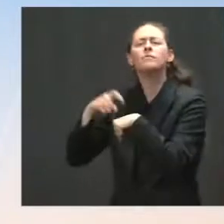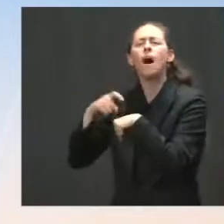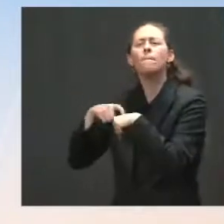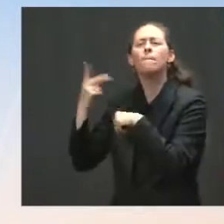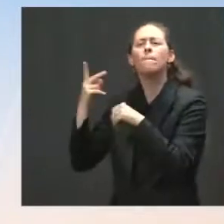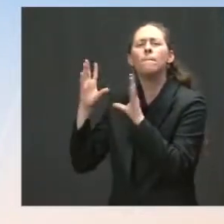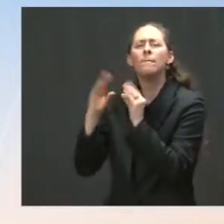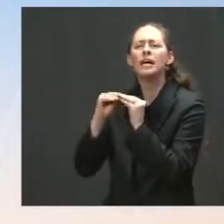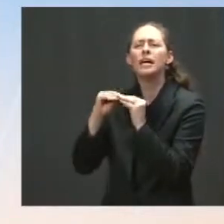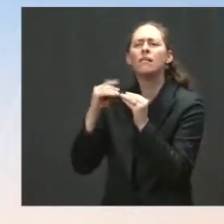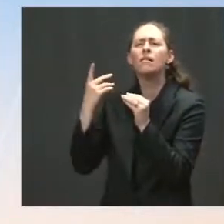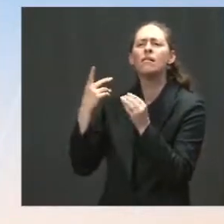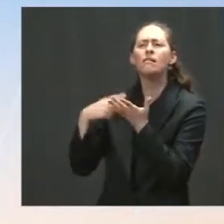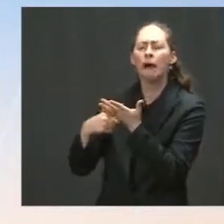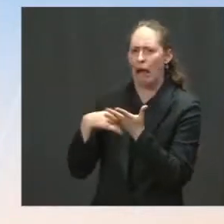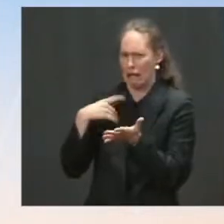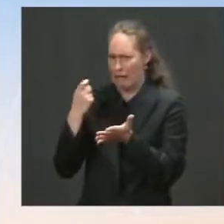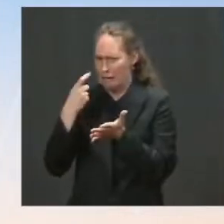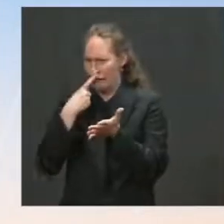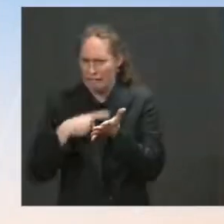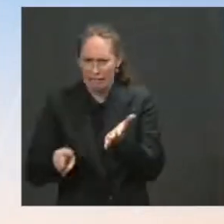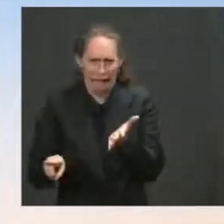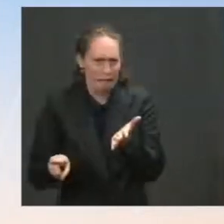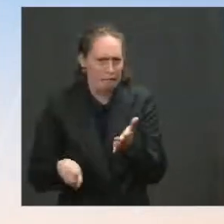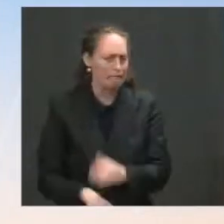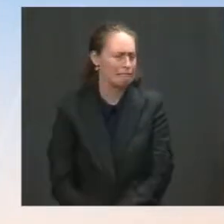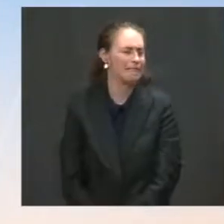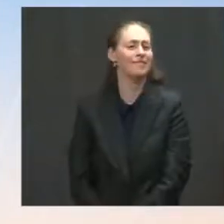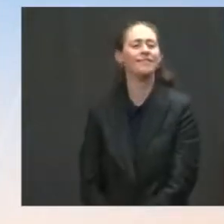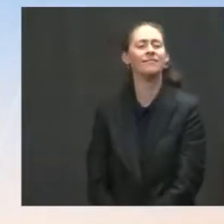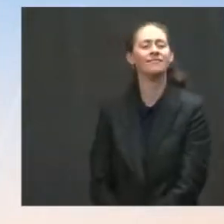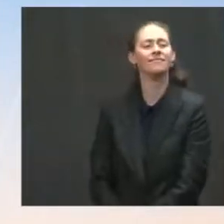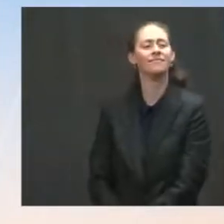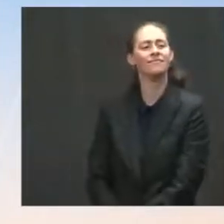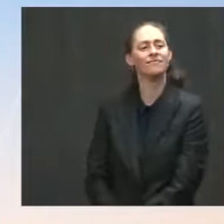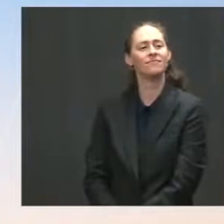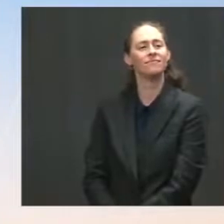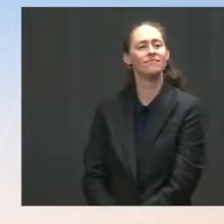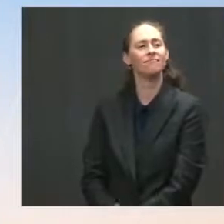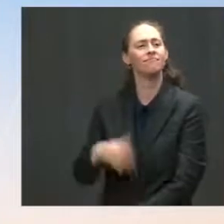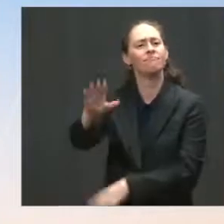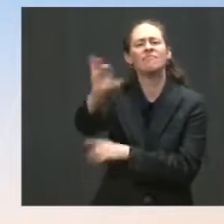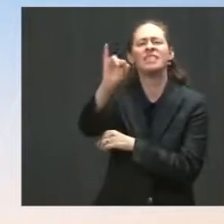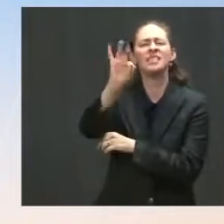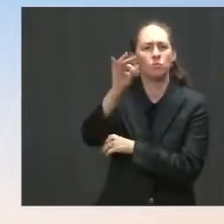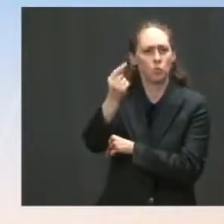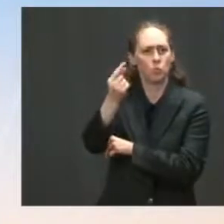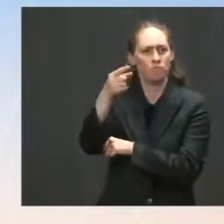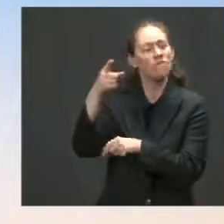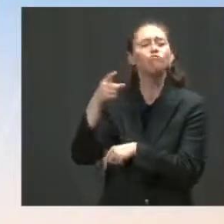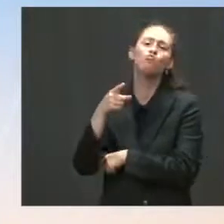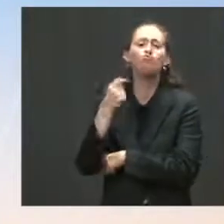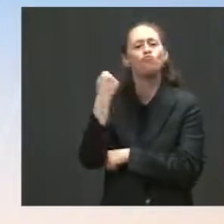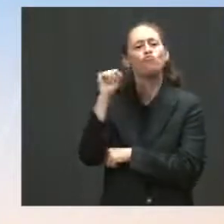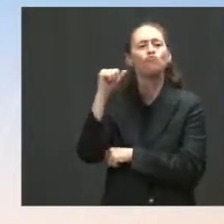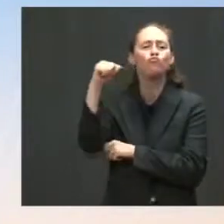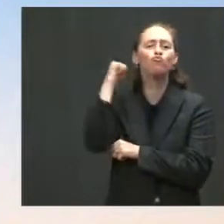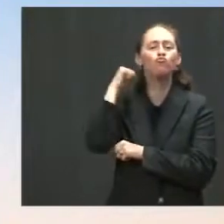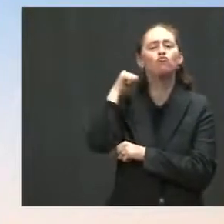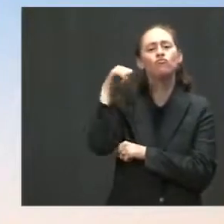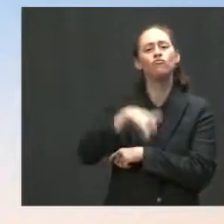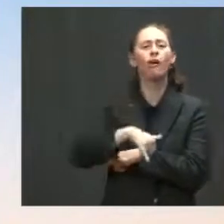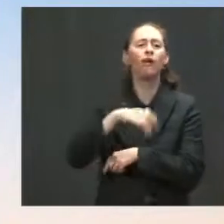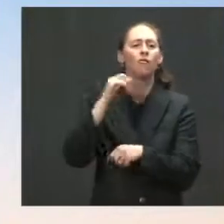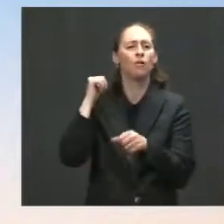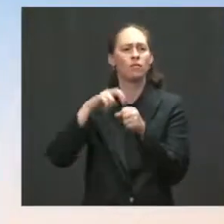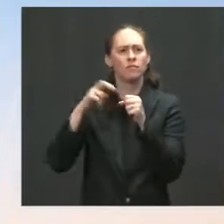Okay, just 2 more on this. If the governor refuses to resign, Does the president want to see him impeached and